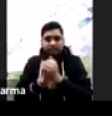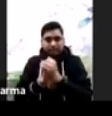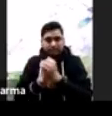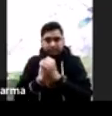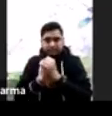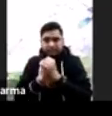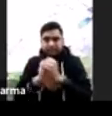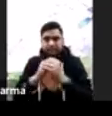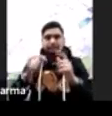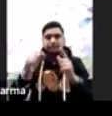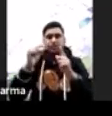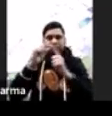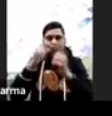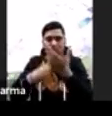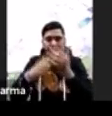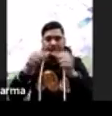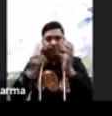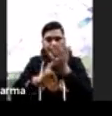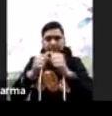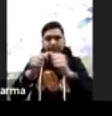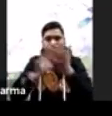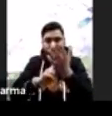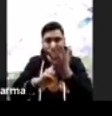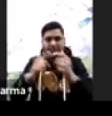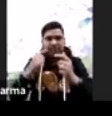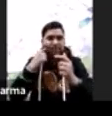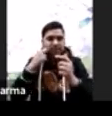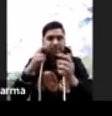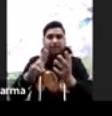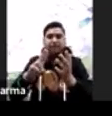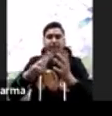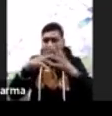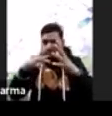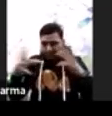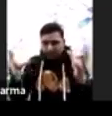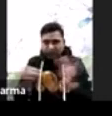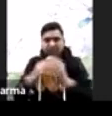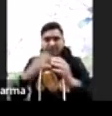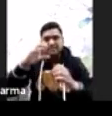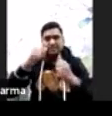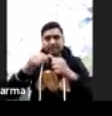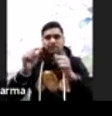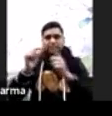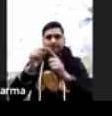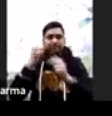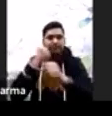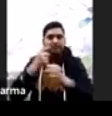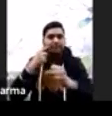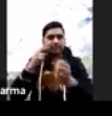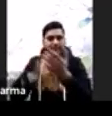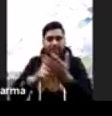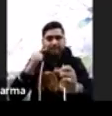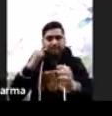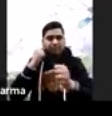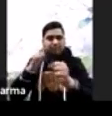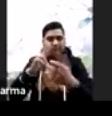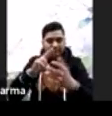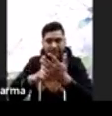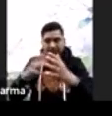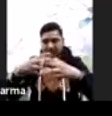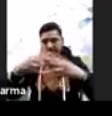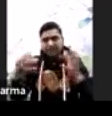Surabhi, Shivapriya, Manju, Anurag, Srinivasulu, and Giridharan. Guys, cannot thank you enough for making this a